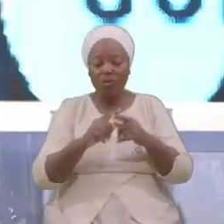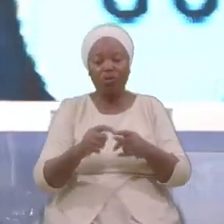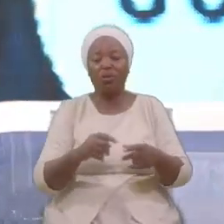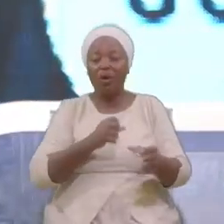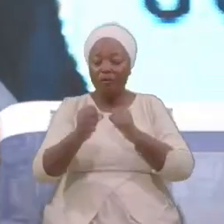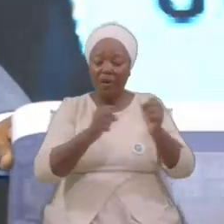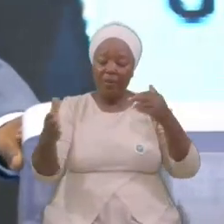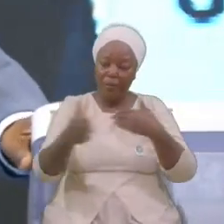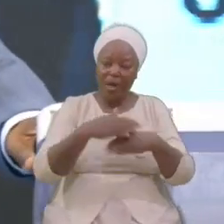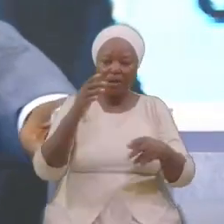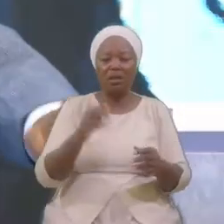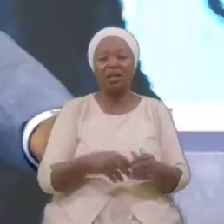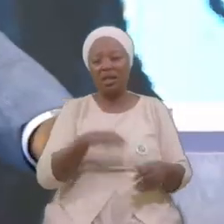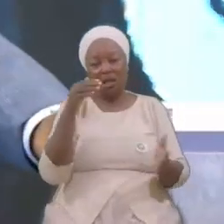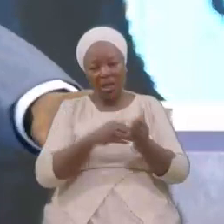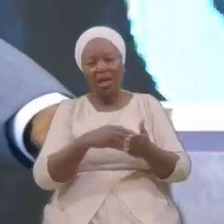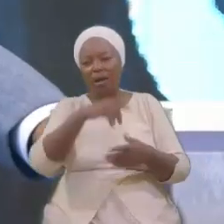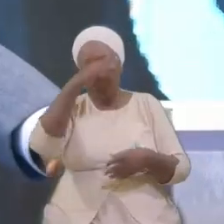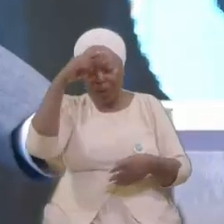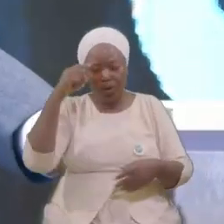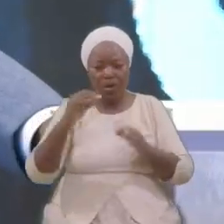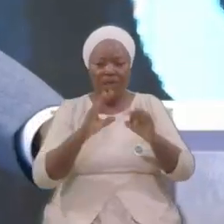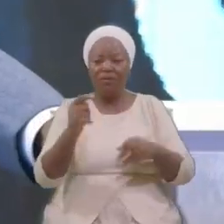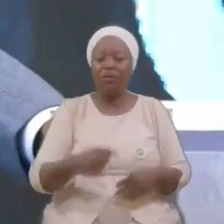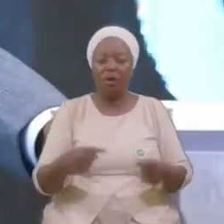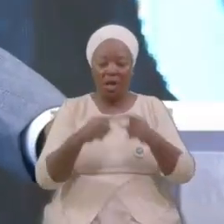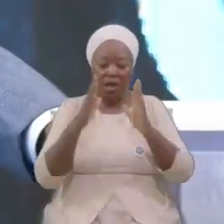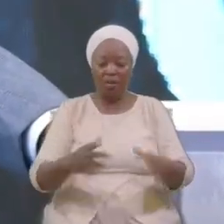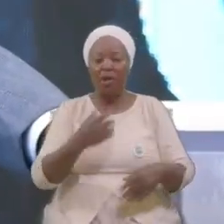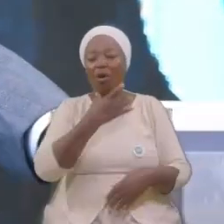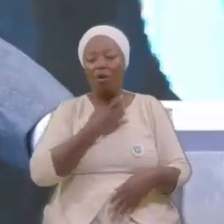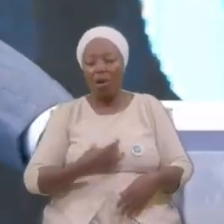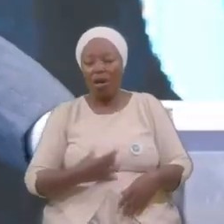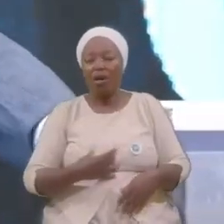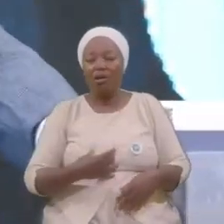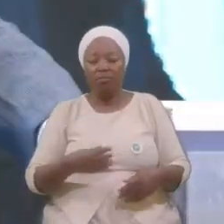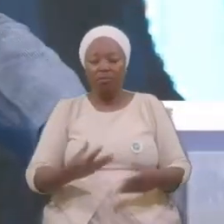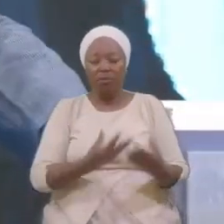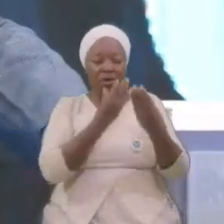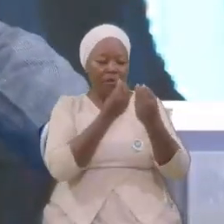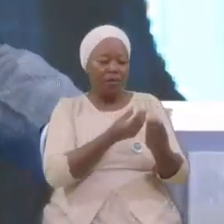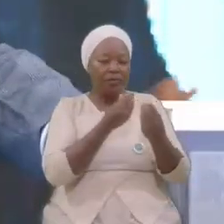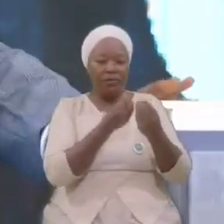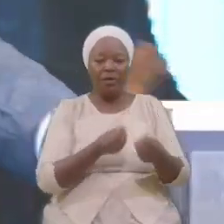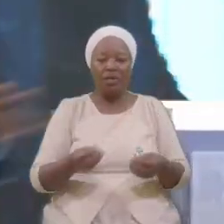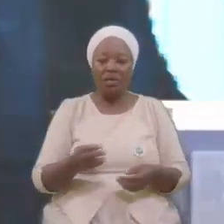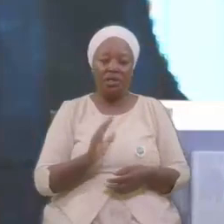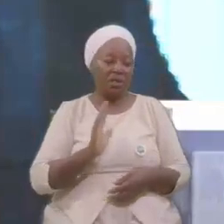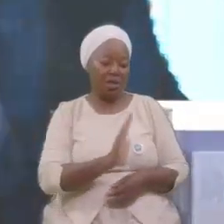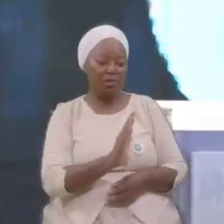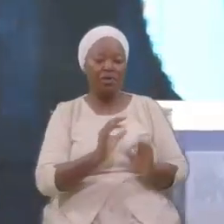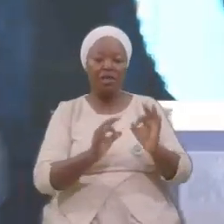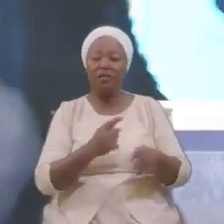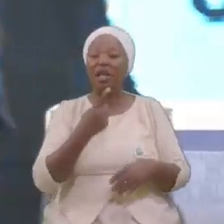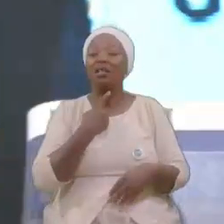anymore. Because if your enemy hunger, feed him. If he thirst, give